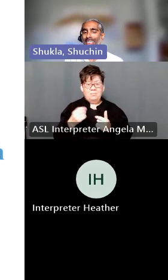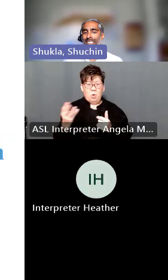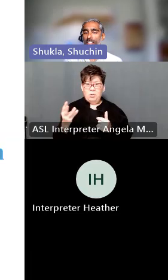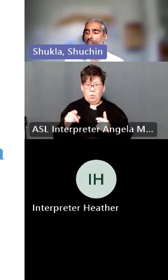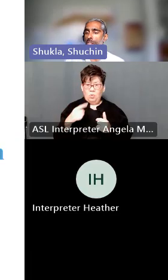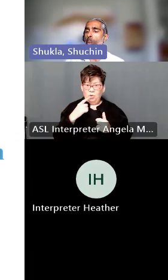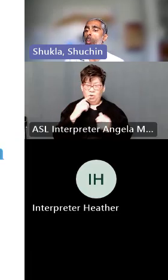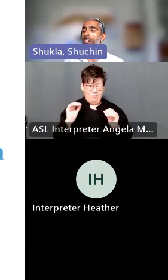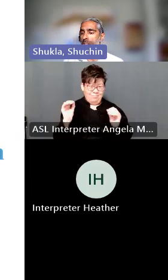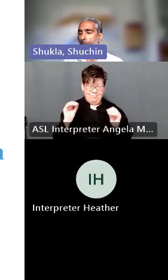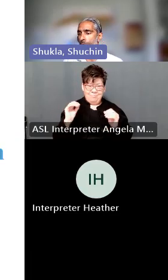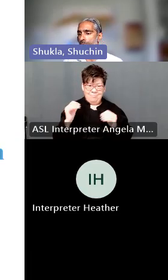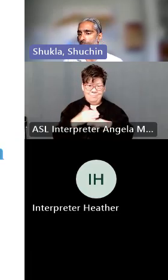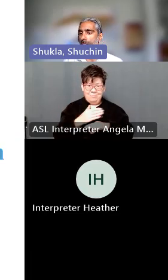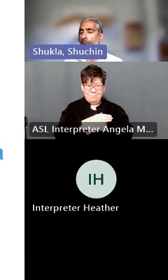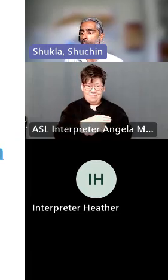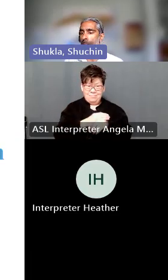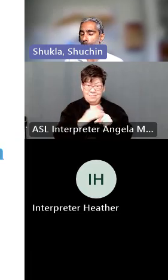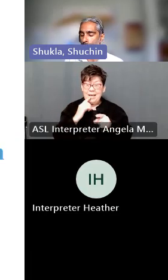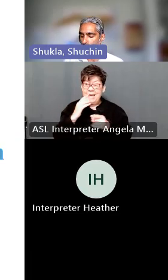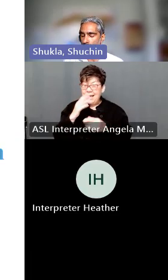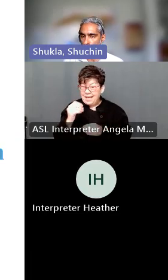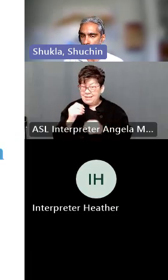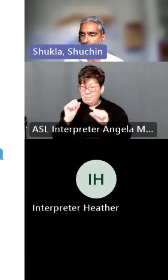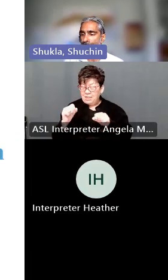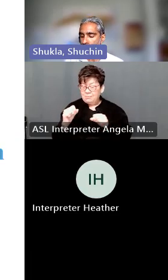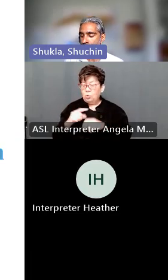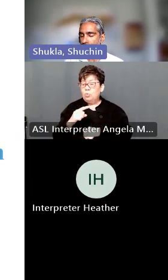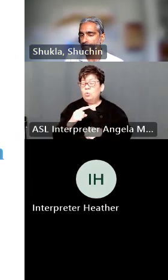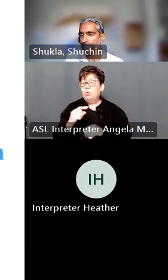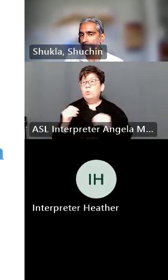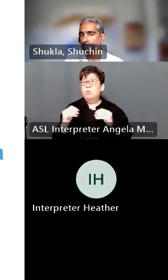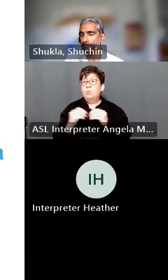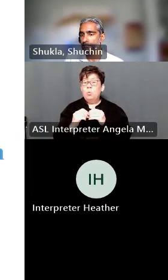and as this study showing worse overdose risk compared to bup and methadone.